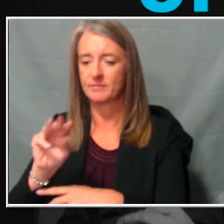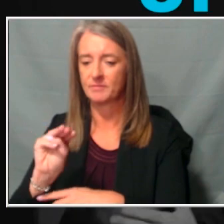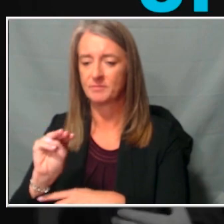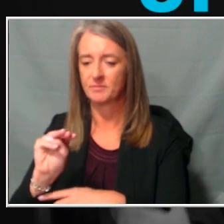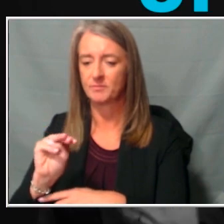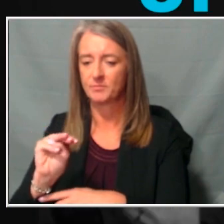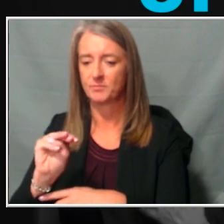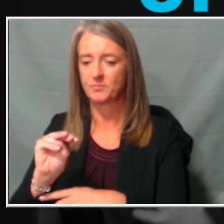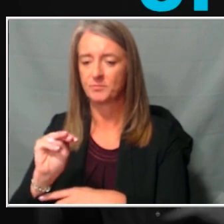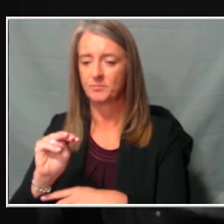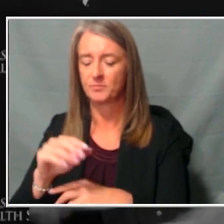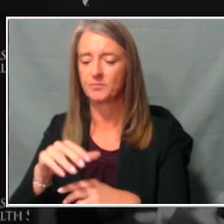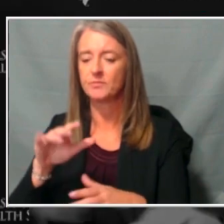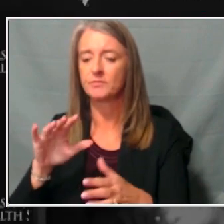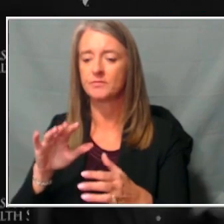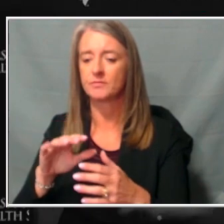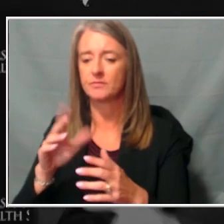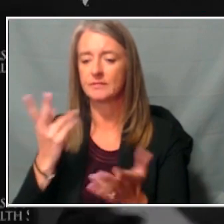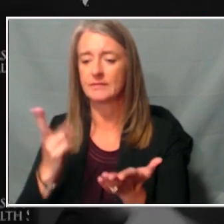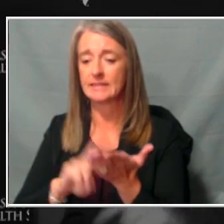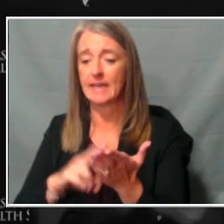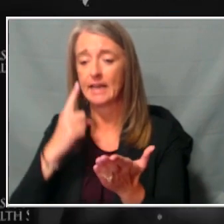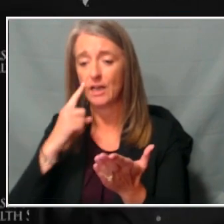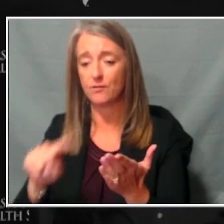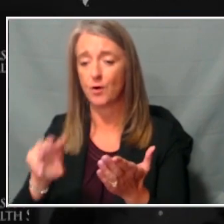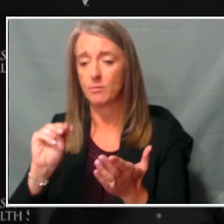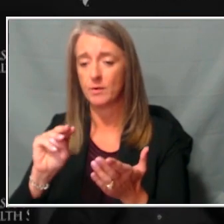Subscribe to our Morning Medical Update and Open